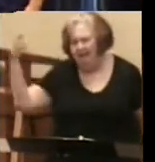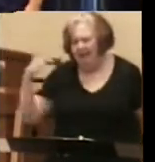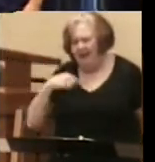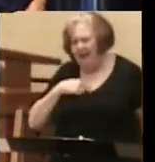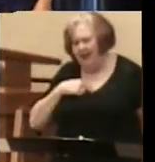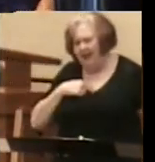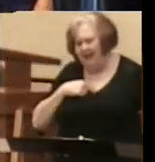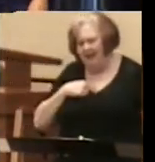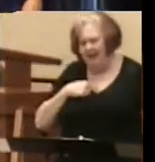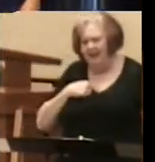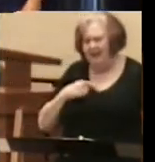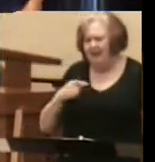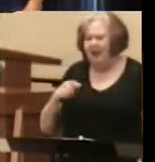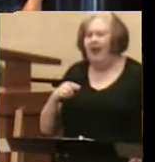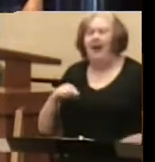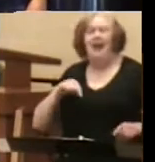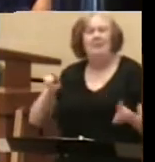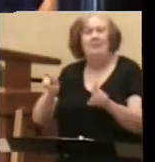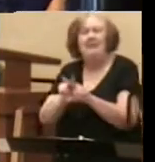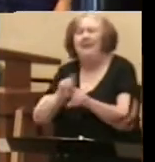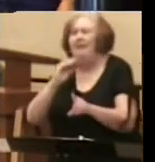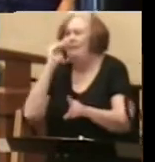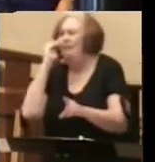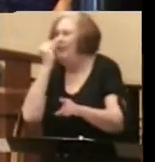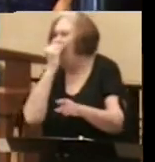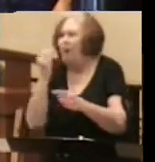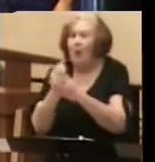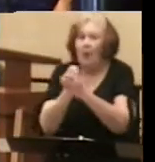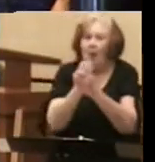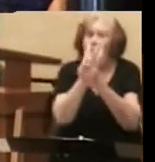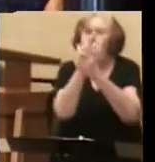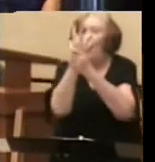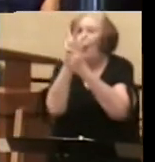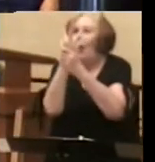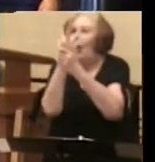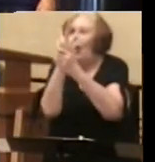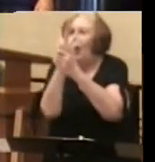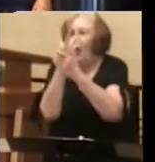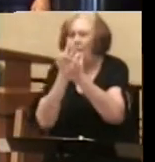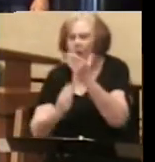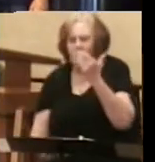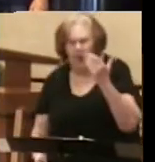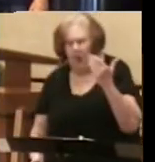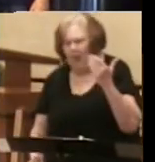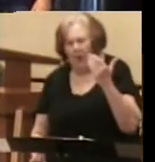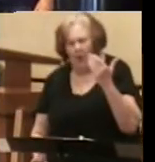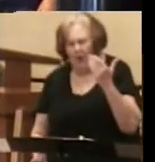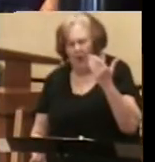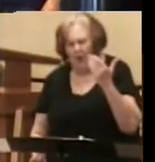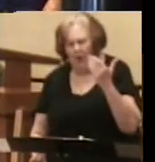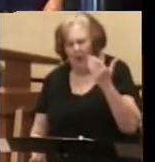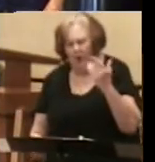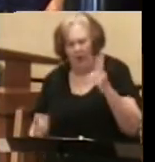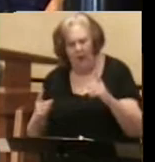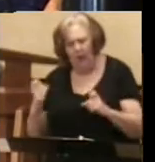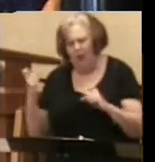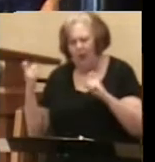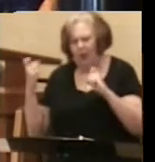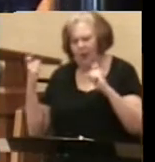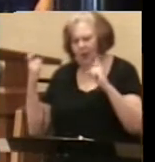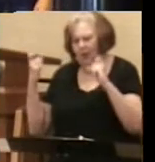are. I am a flower quickly fading, here today and gone